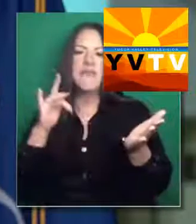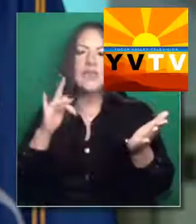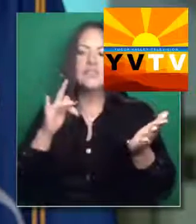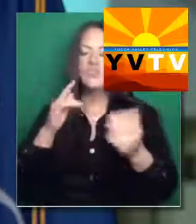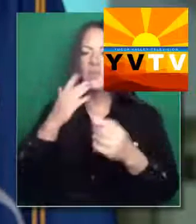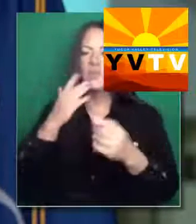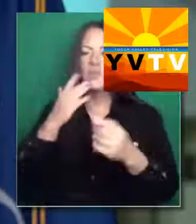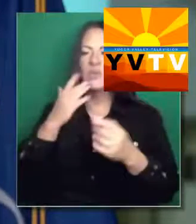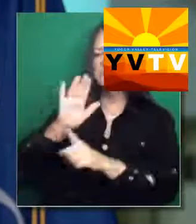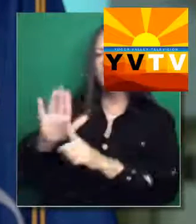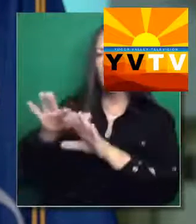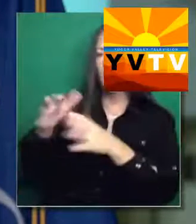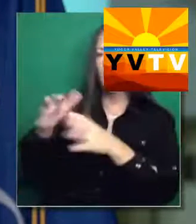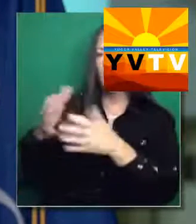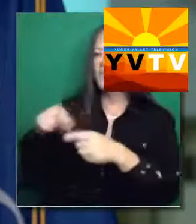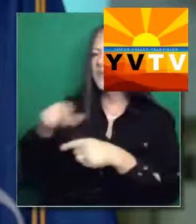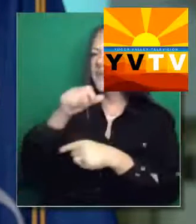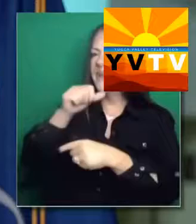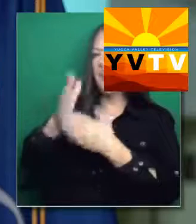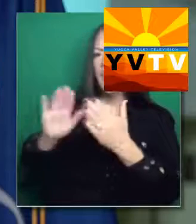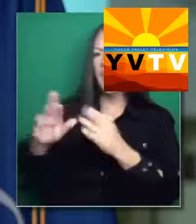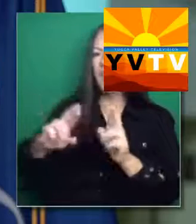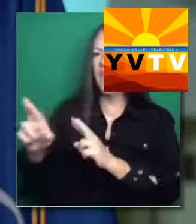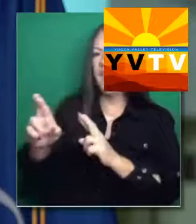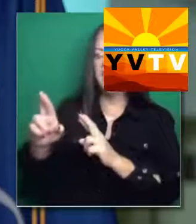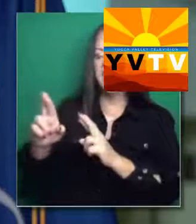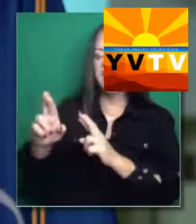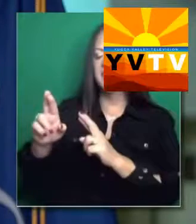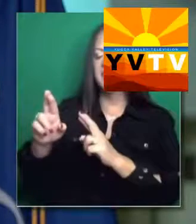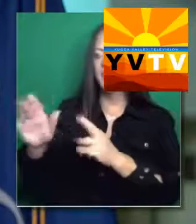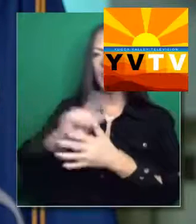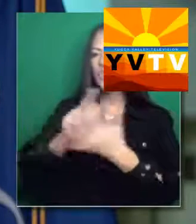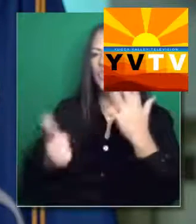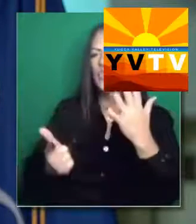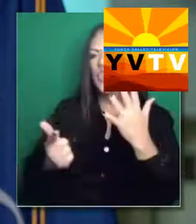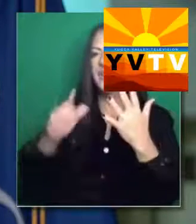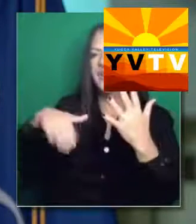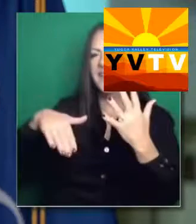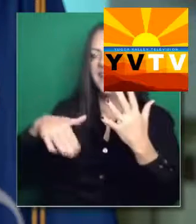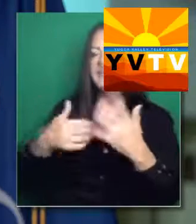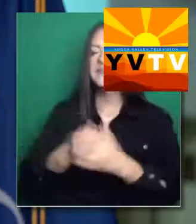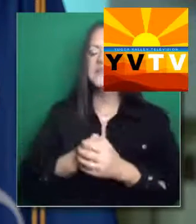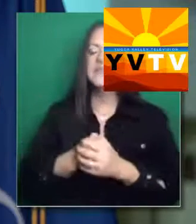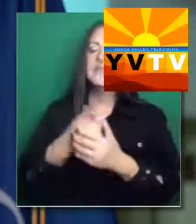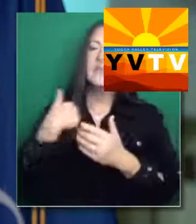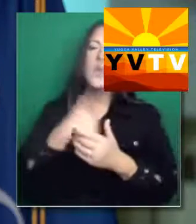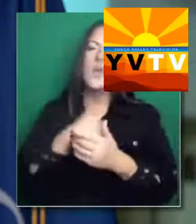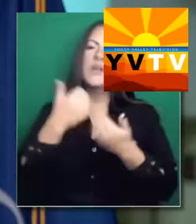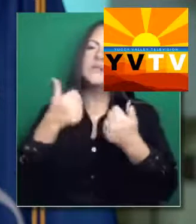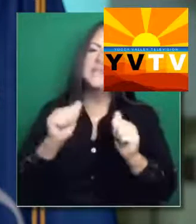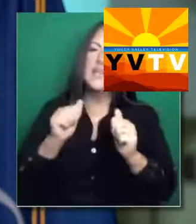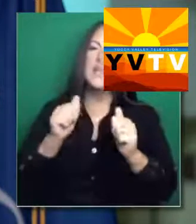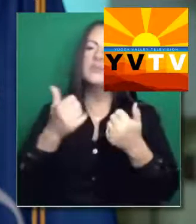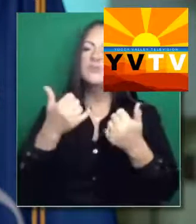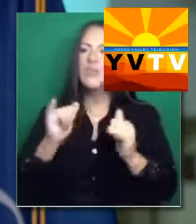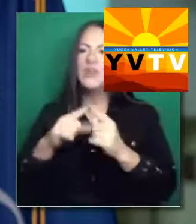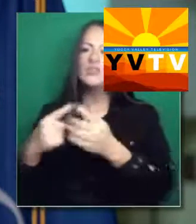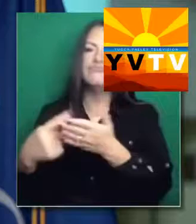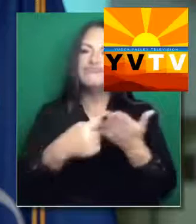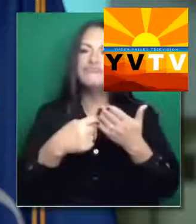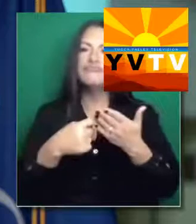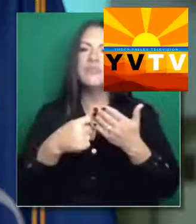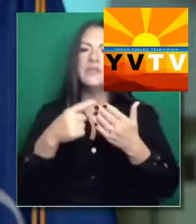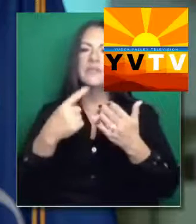that's all part and parcel of the conversations we're having and the iteration and the flexibility that we are also trying to magnify